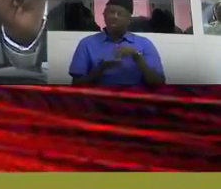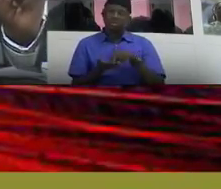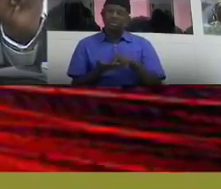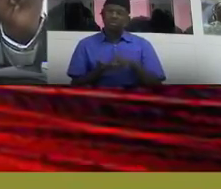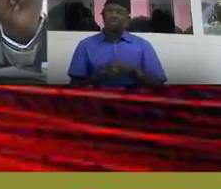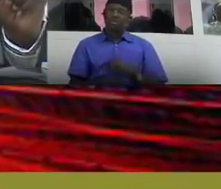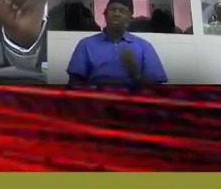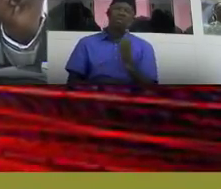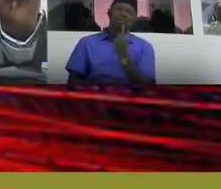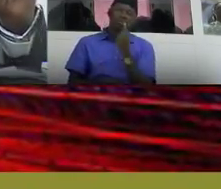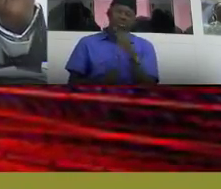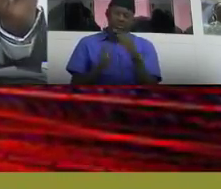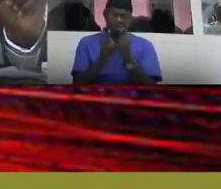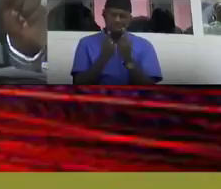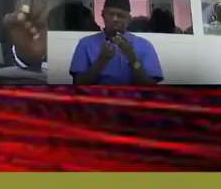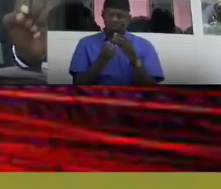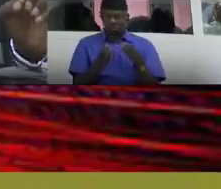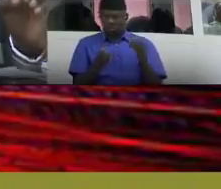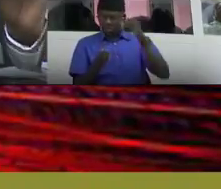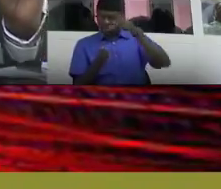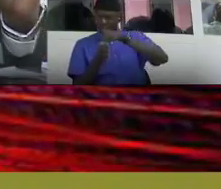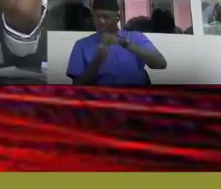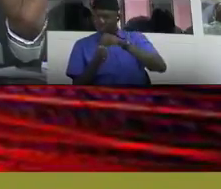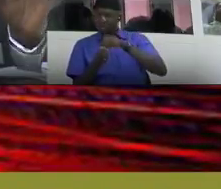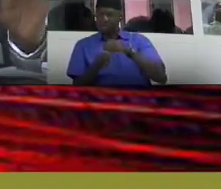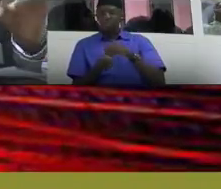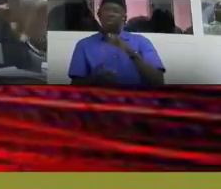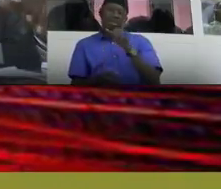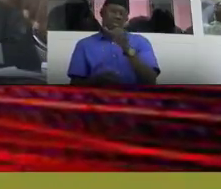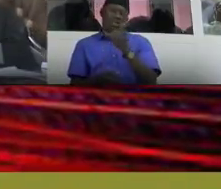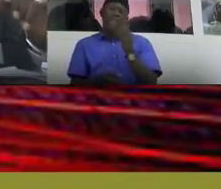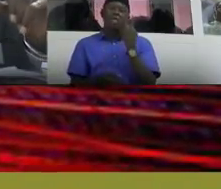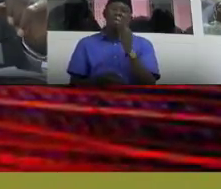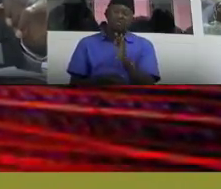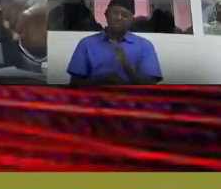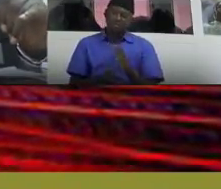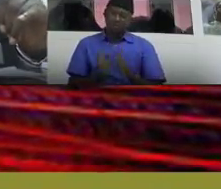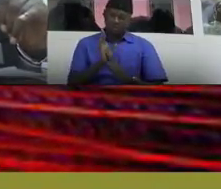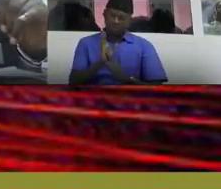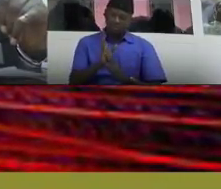if it involves a sad